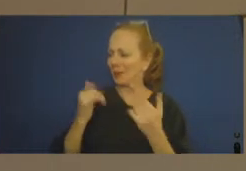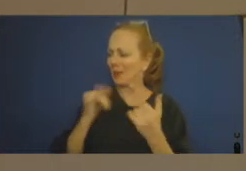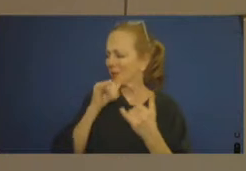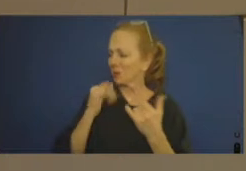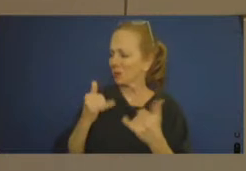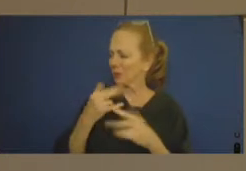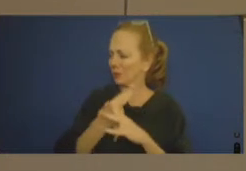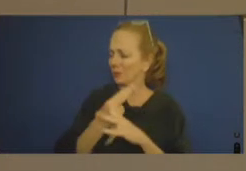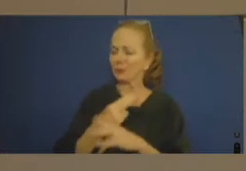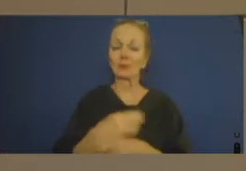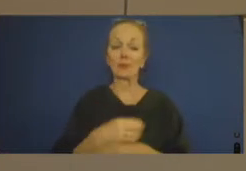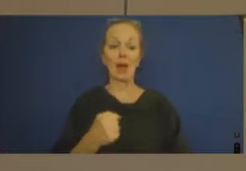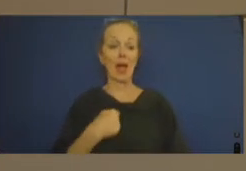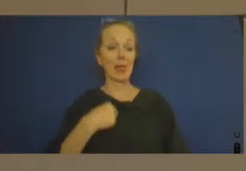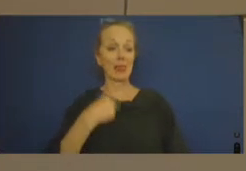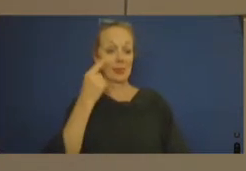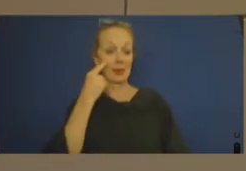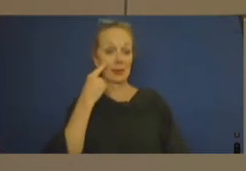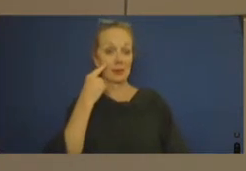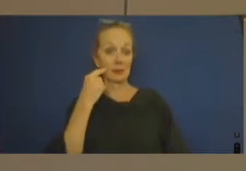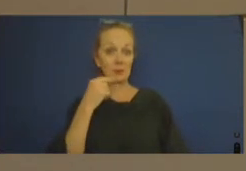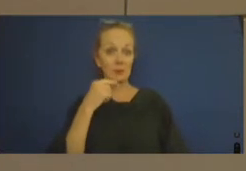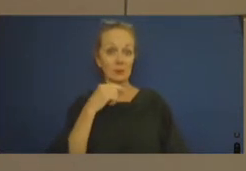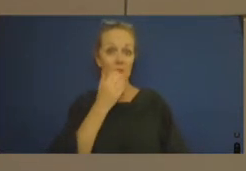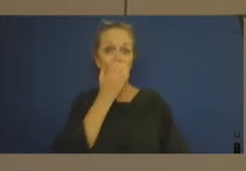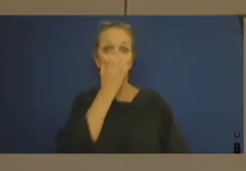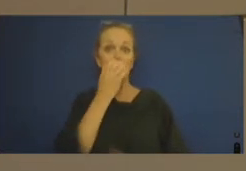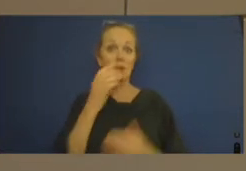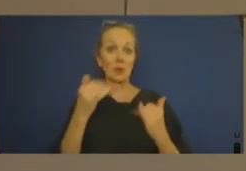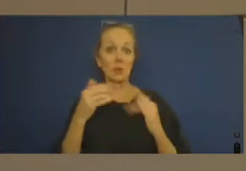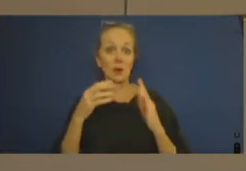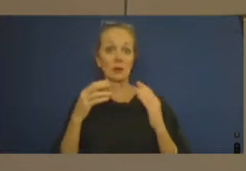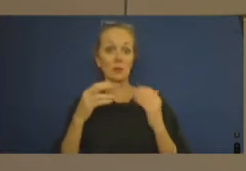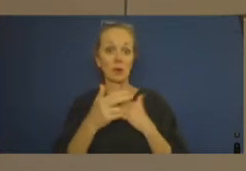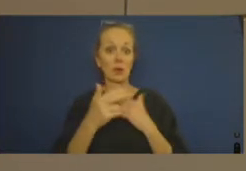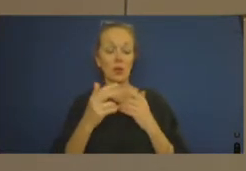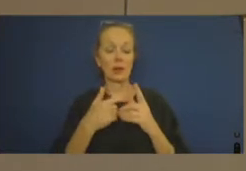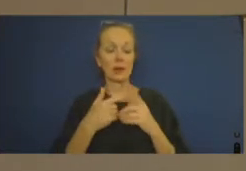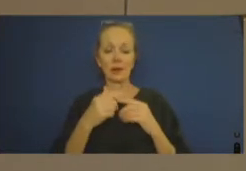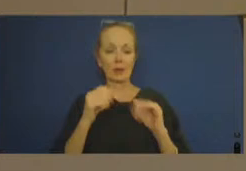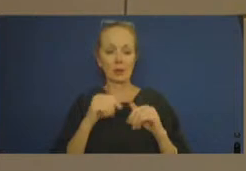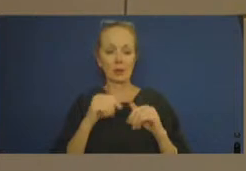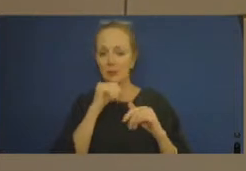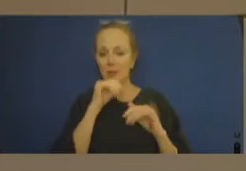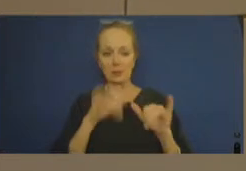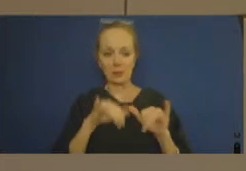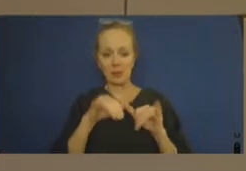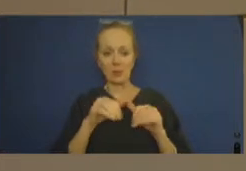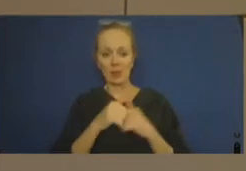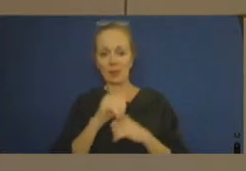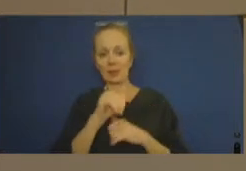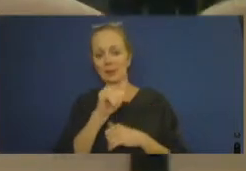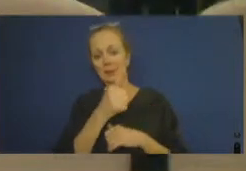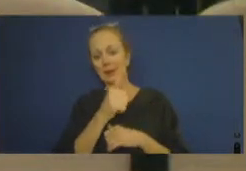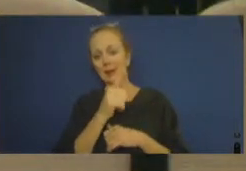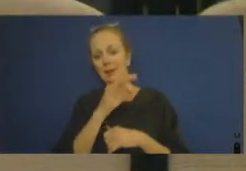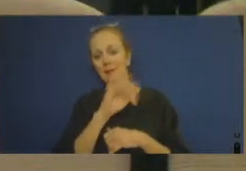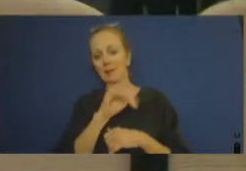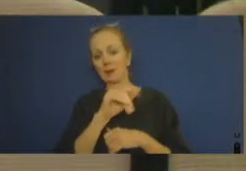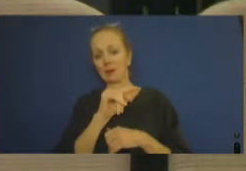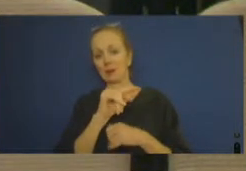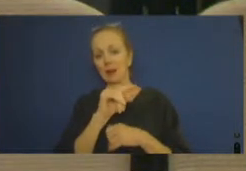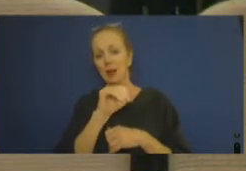think trucks are currently driving through the parking lots back there but they could not stay within the 10-foot alleyway. That's the issue.